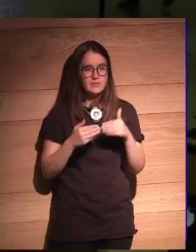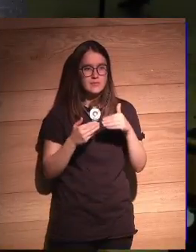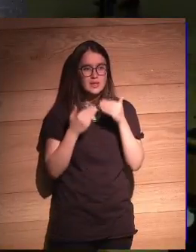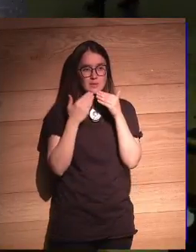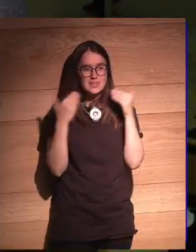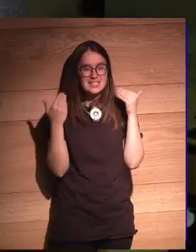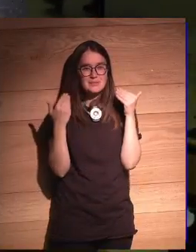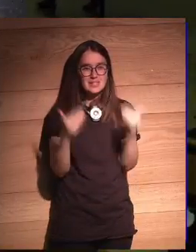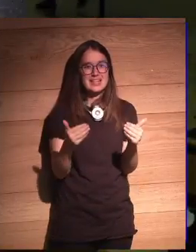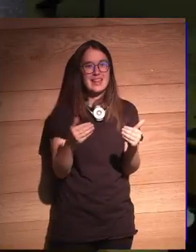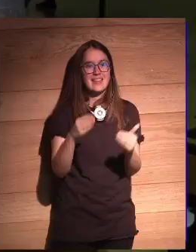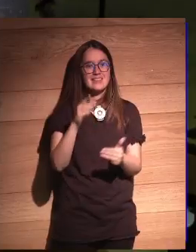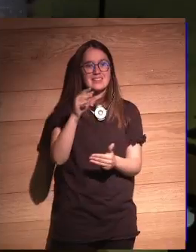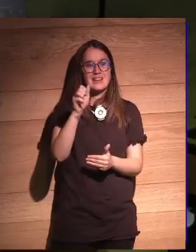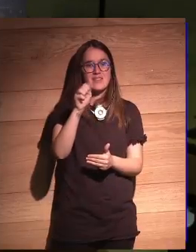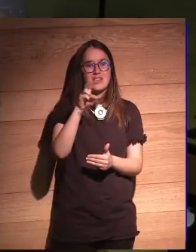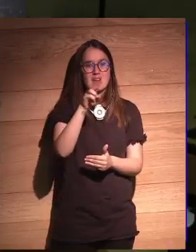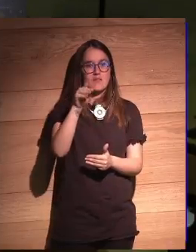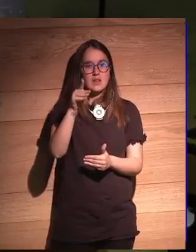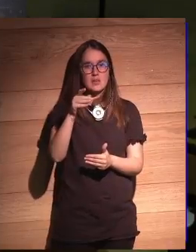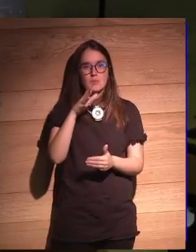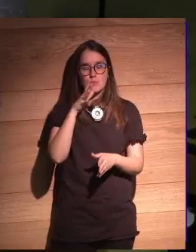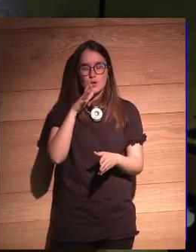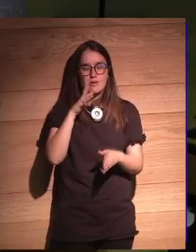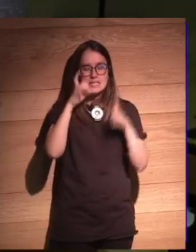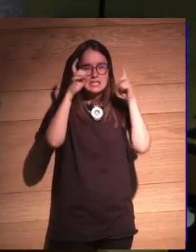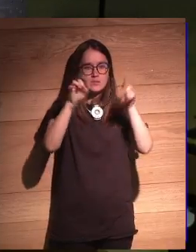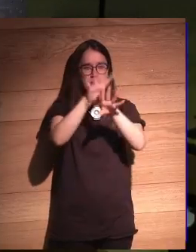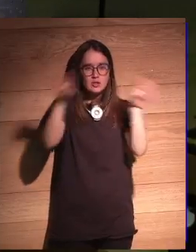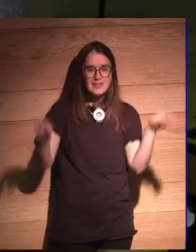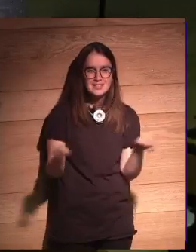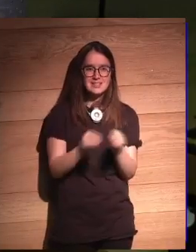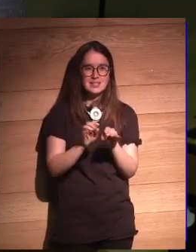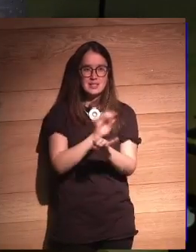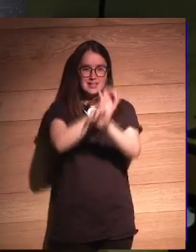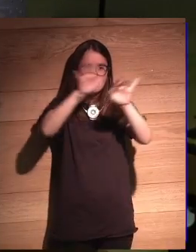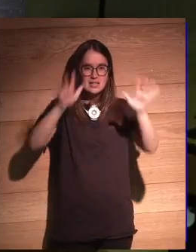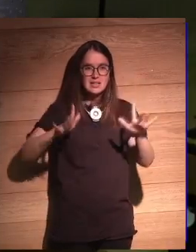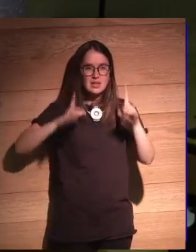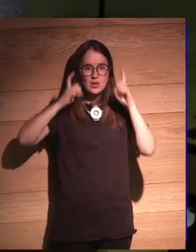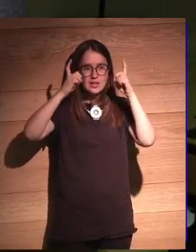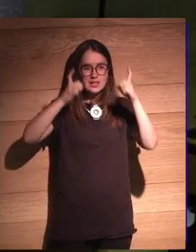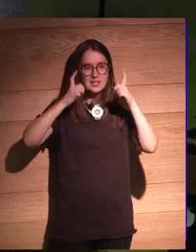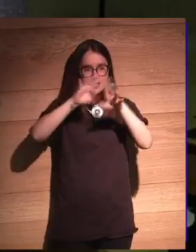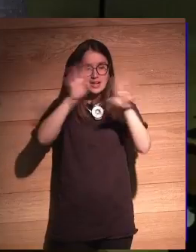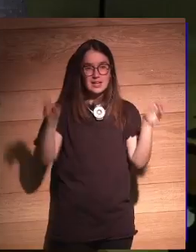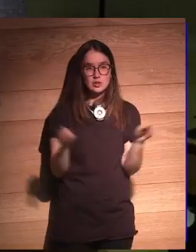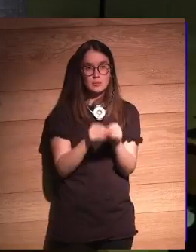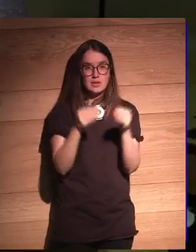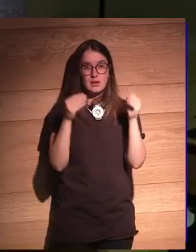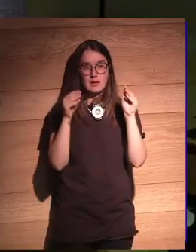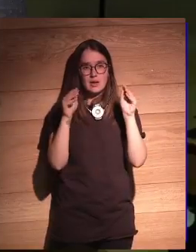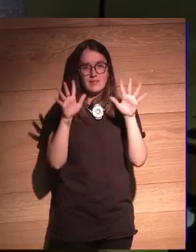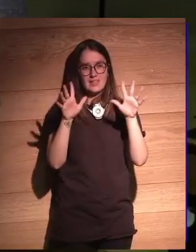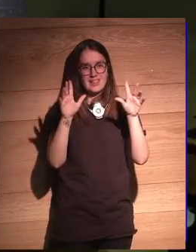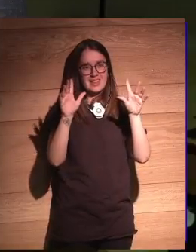Muchísimas gracias, David. Thank you, David, for your effort for summarizing and clarifying, and